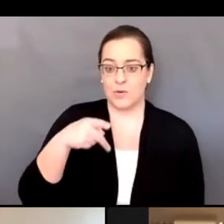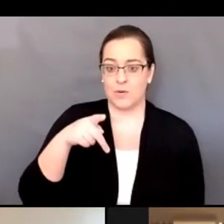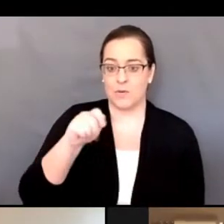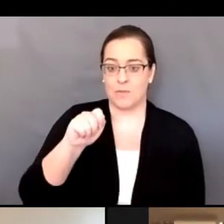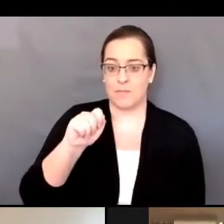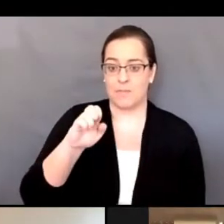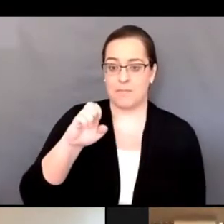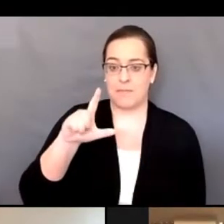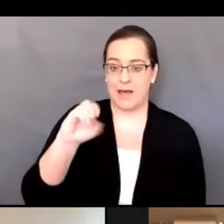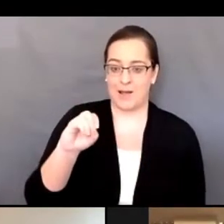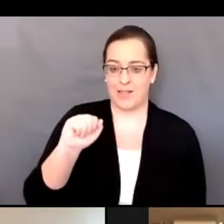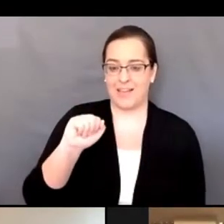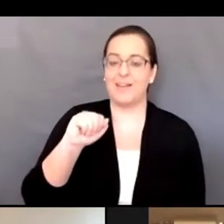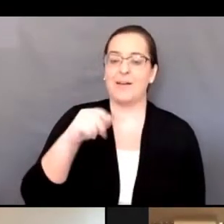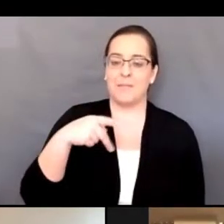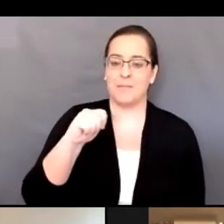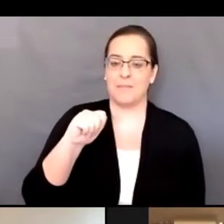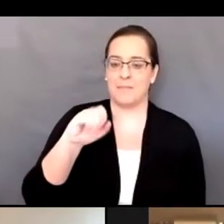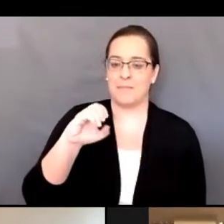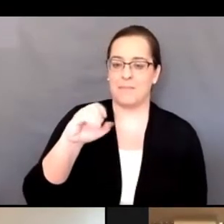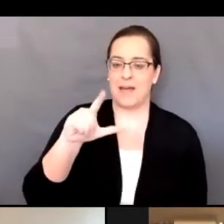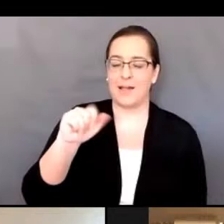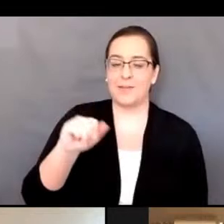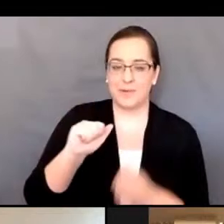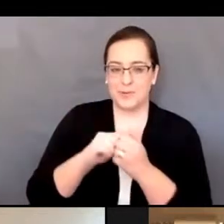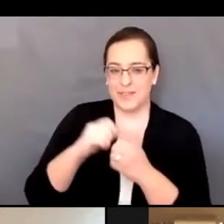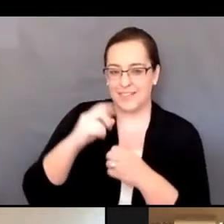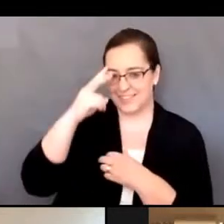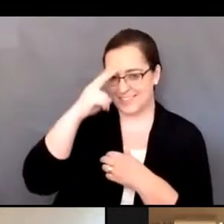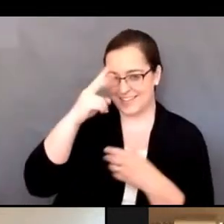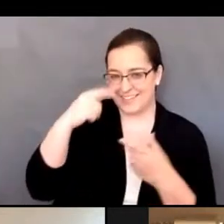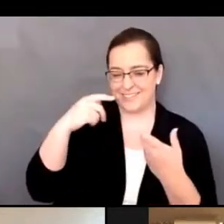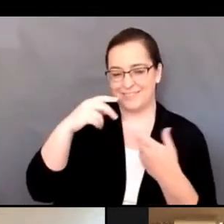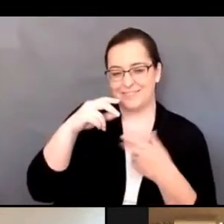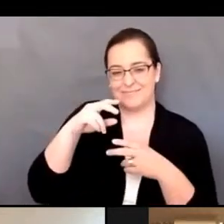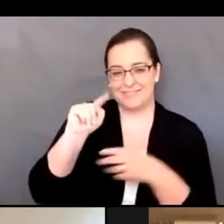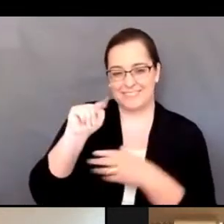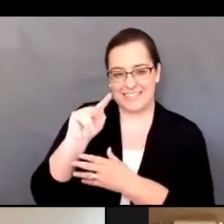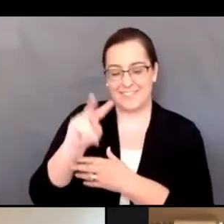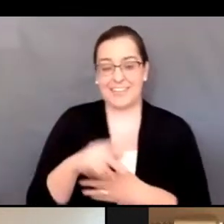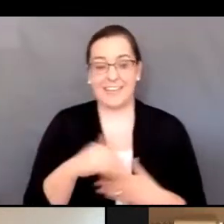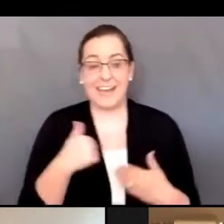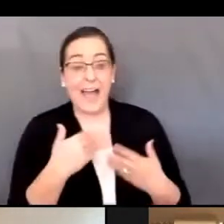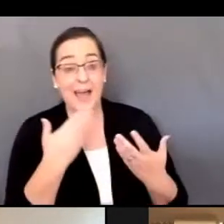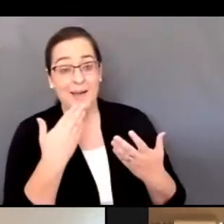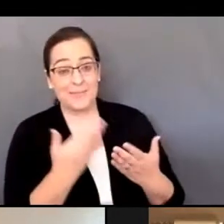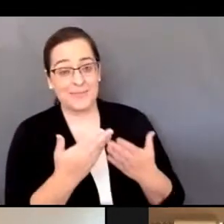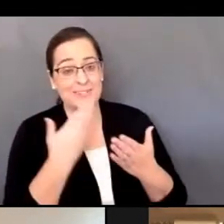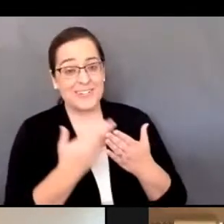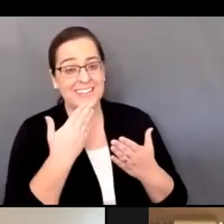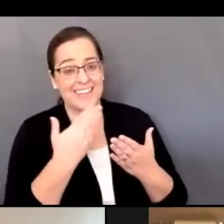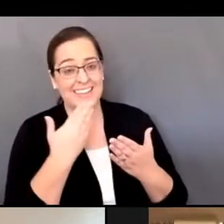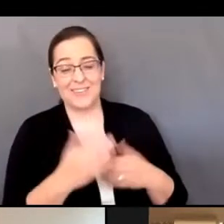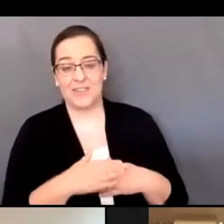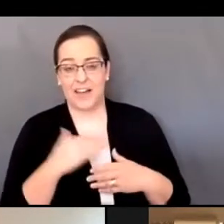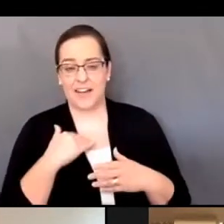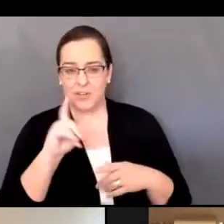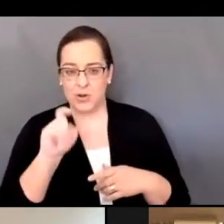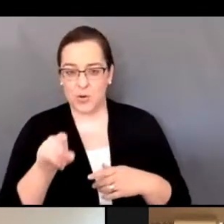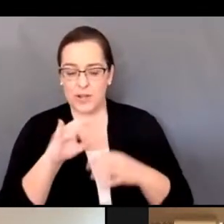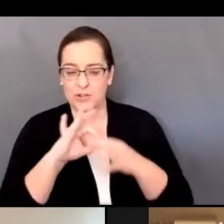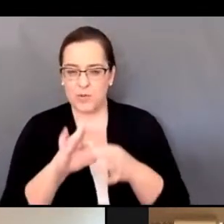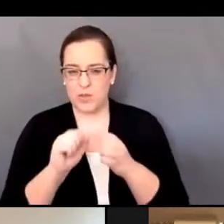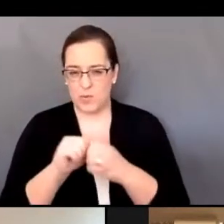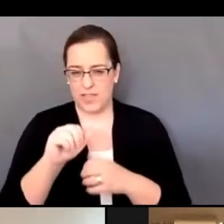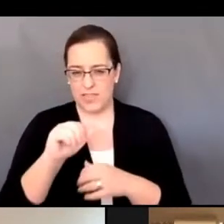Telemundo. Good morning. How are you? I'm good, thank you. So I have a question related unemployment